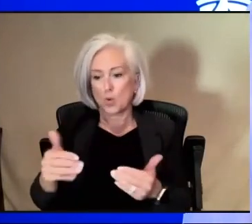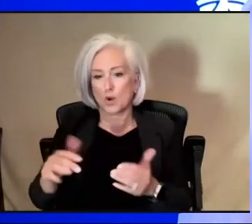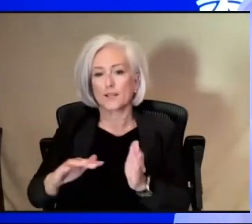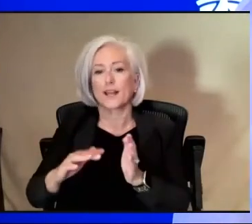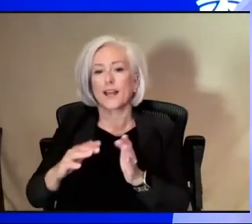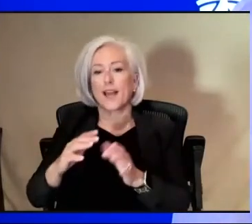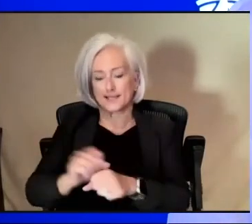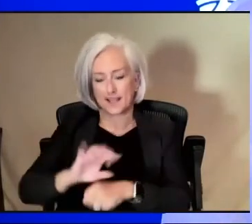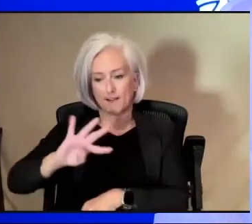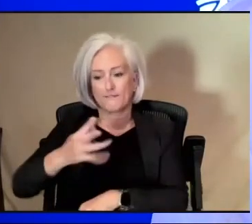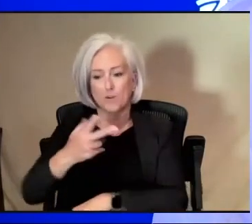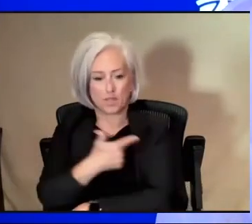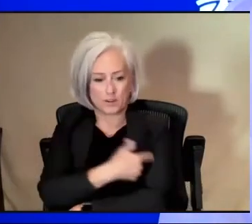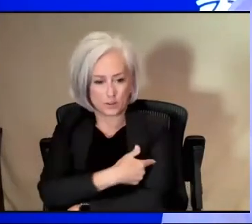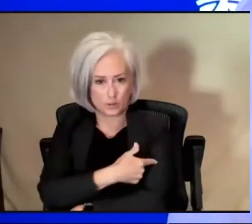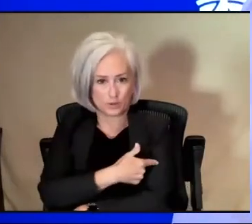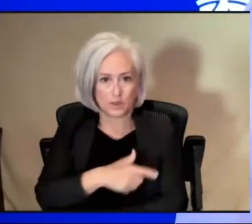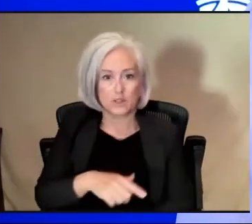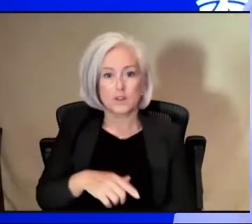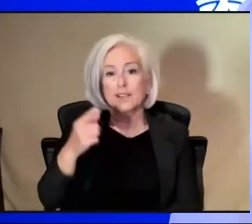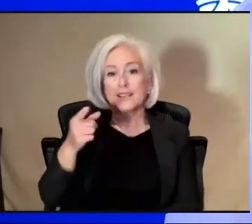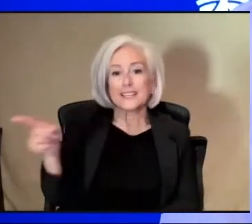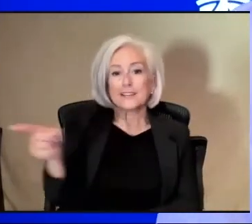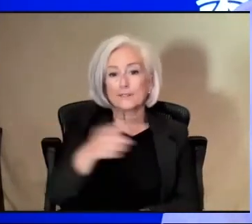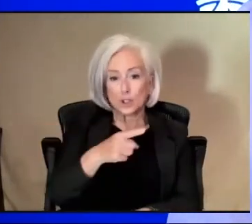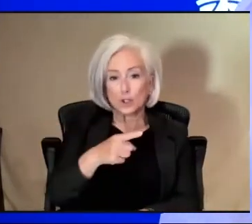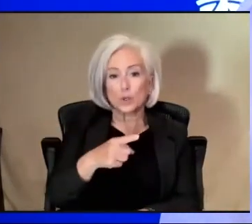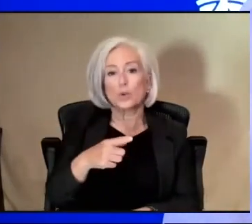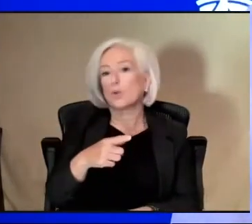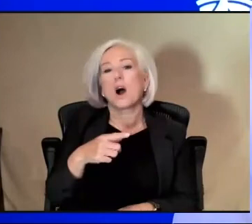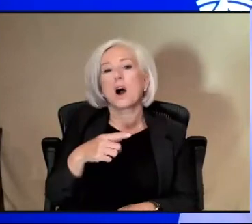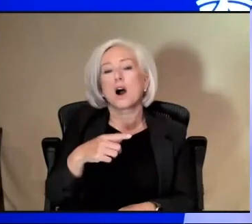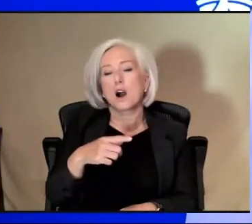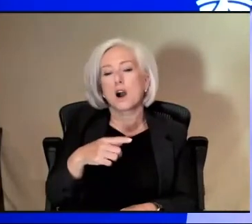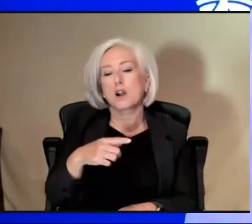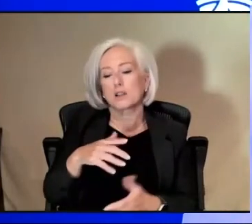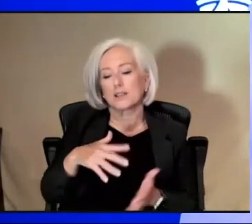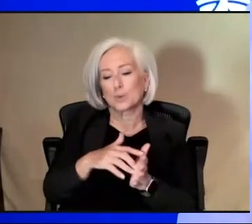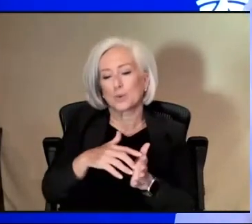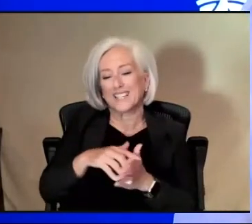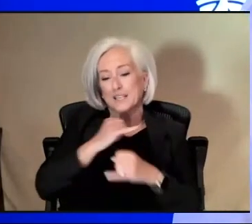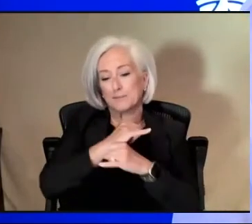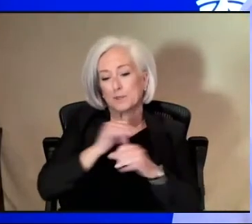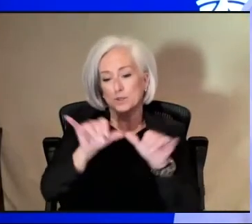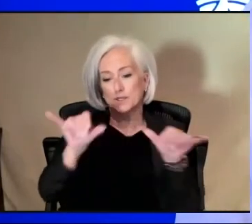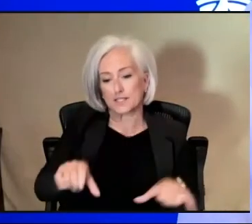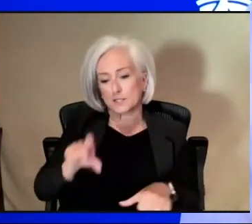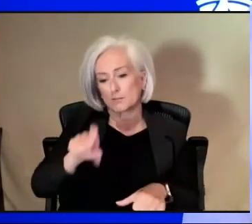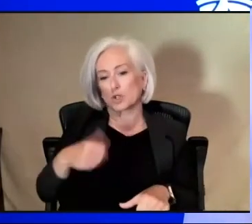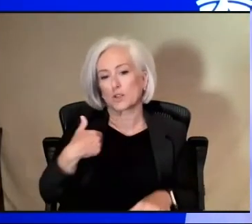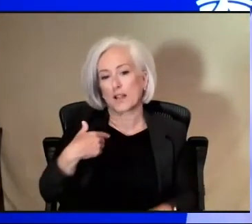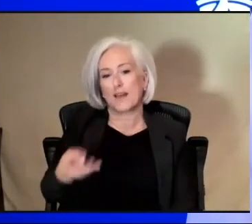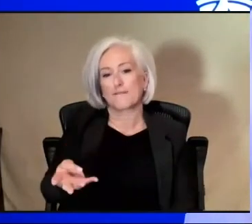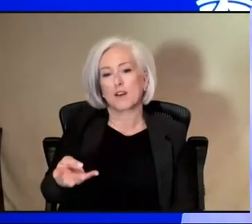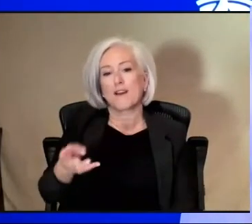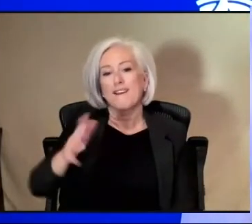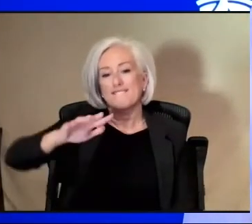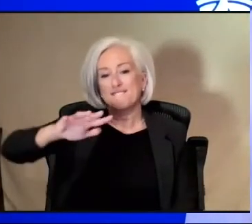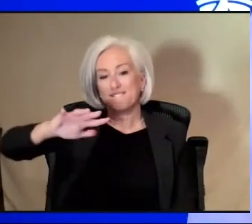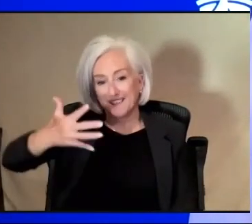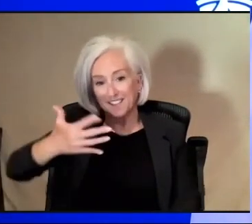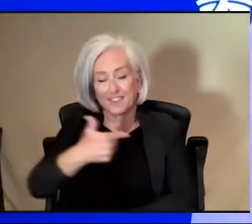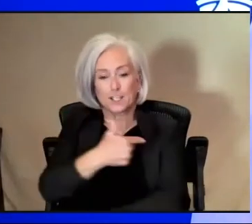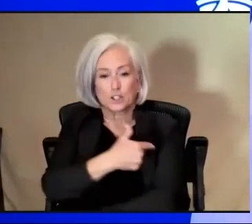those immunocompromised, they want you to get a fifth dose, again, if you're more than 4 months out. Again, there continue to